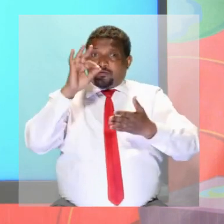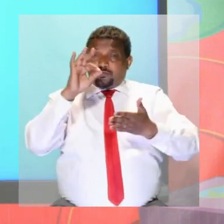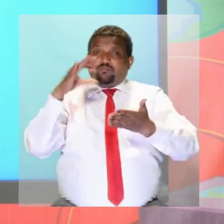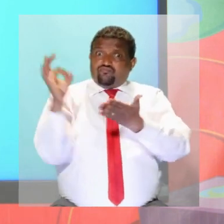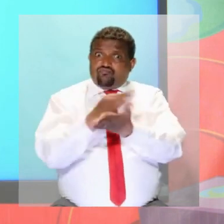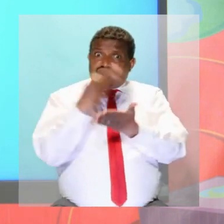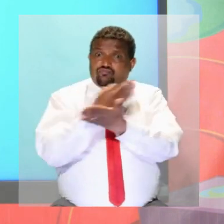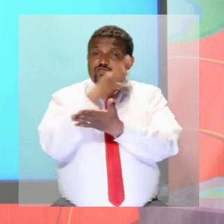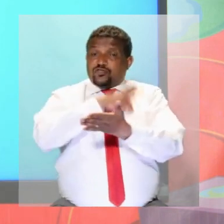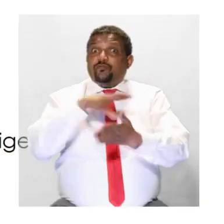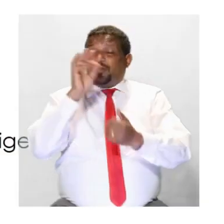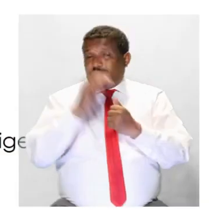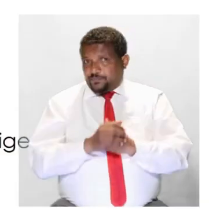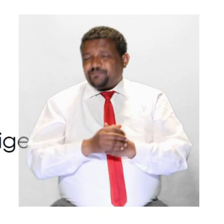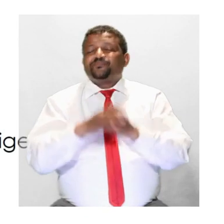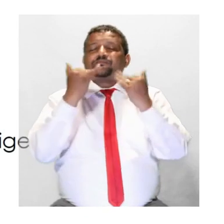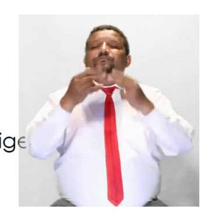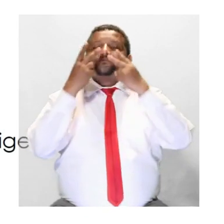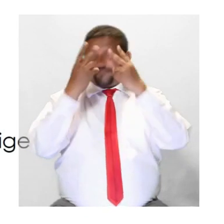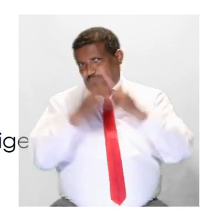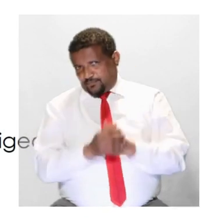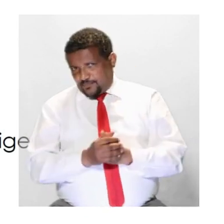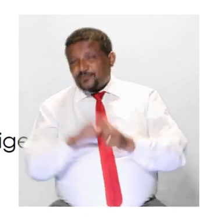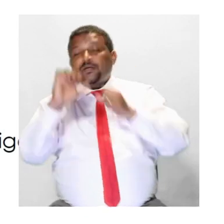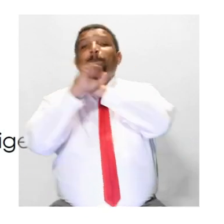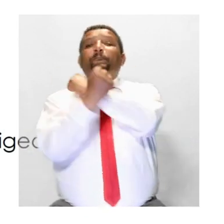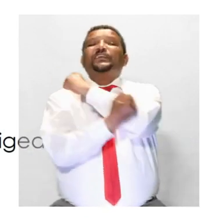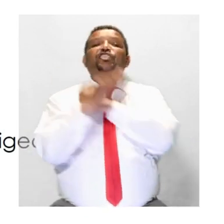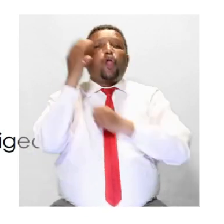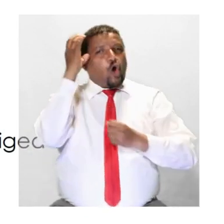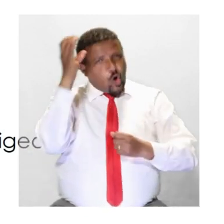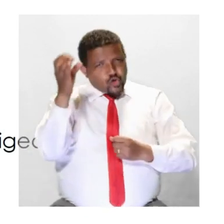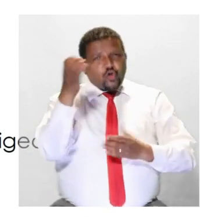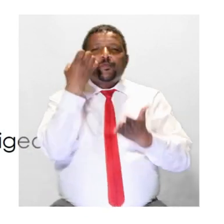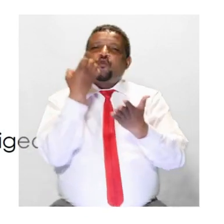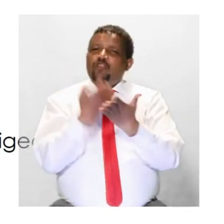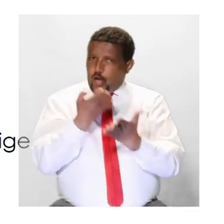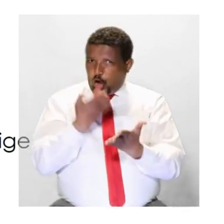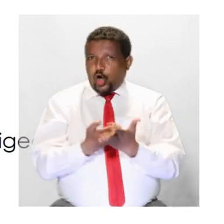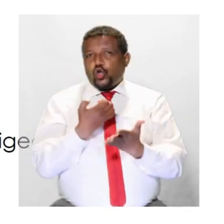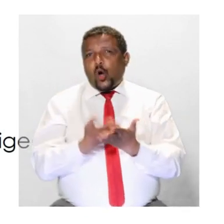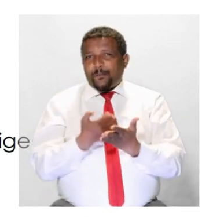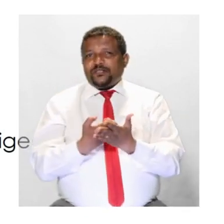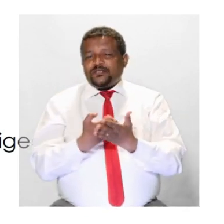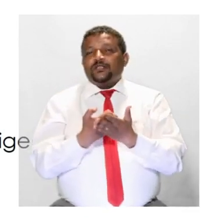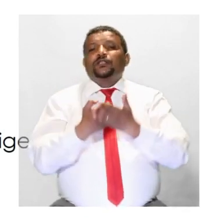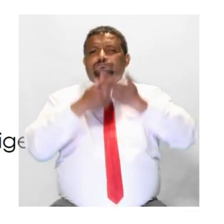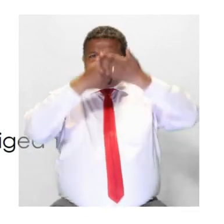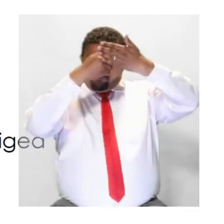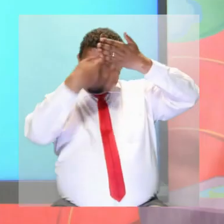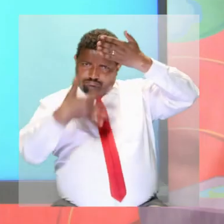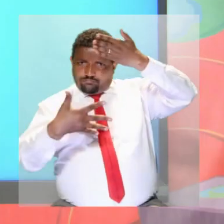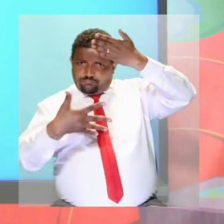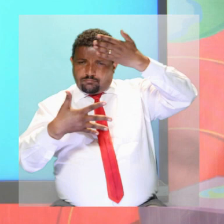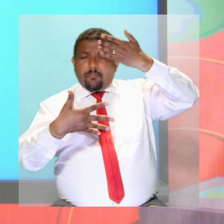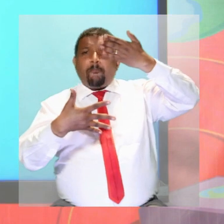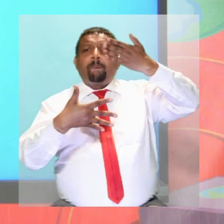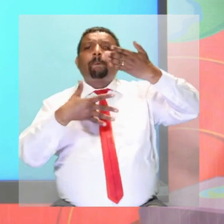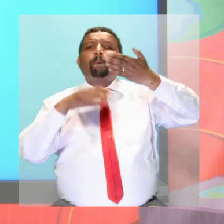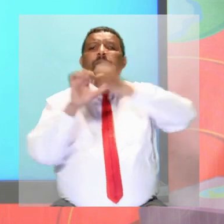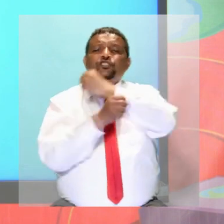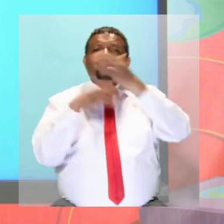Now let's see the basic concepts of economics under the basic concepts of economics, there